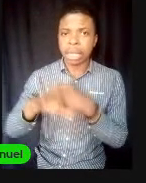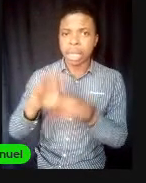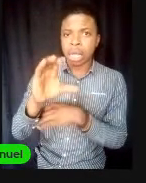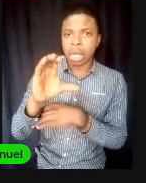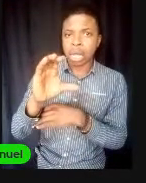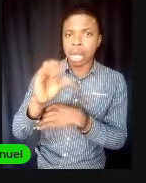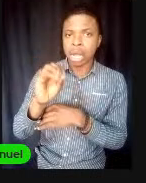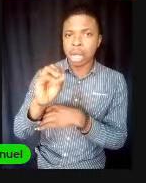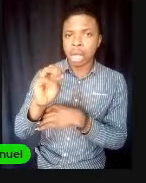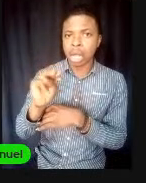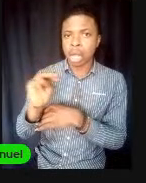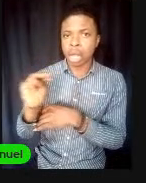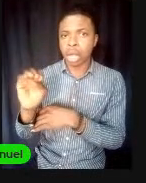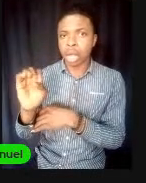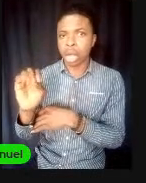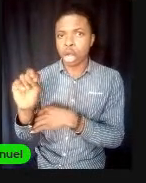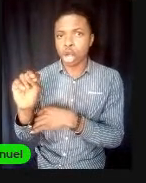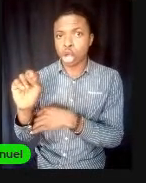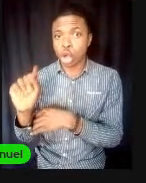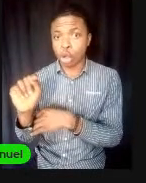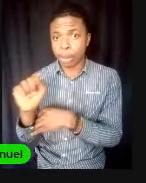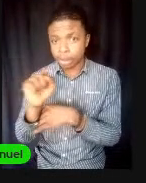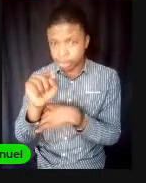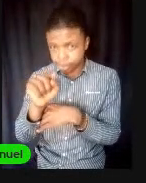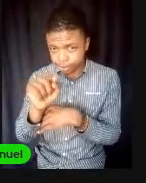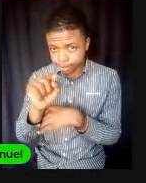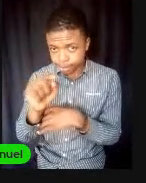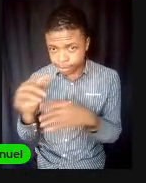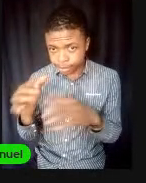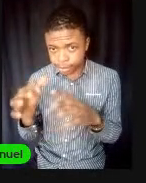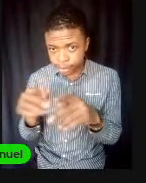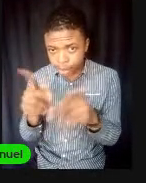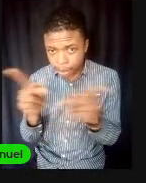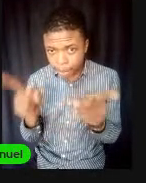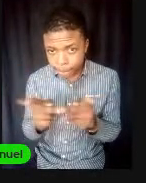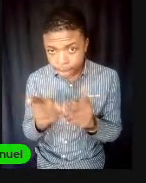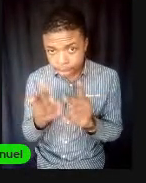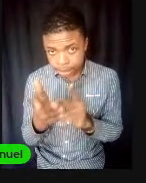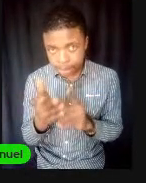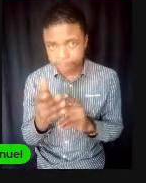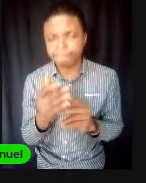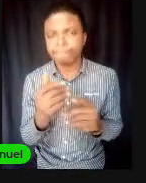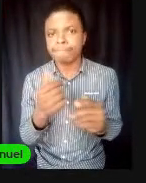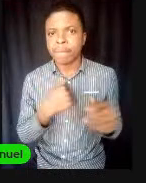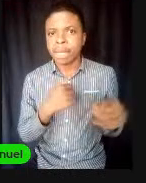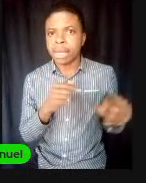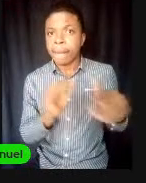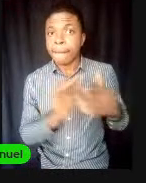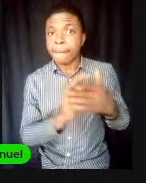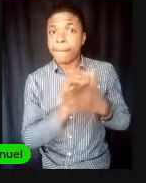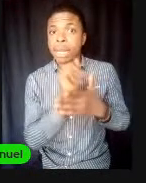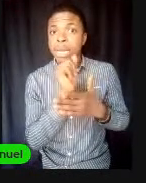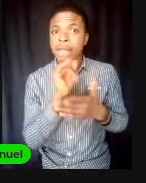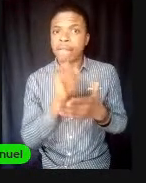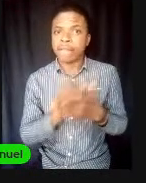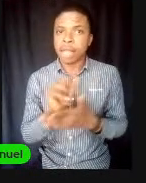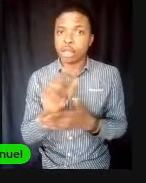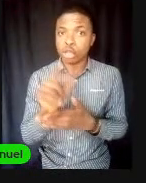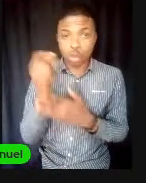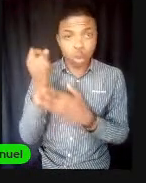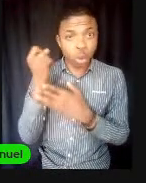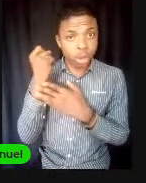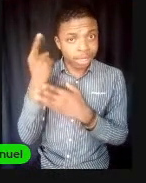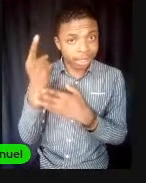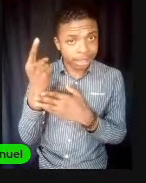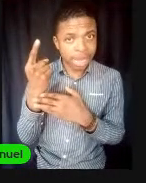and state them in the comment section. And I hope you got value from today's class. Yes, I hope you got value.